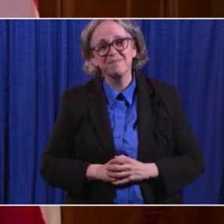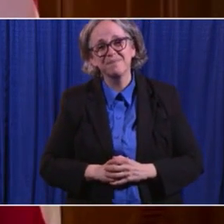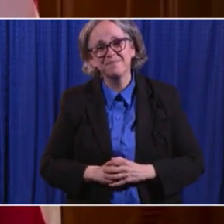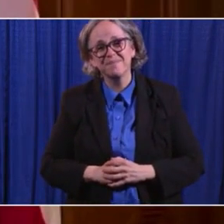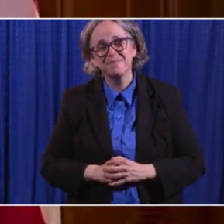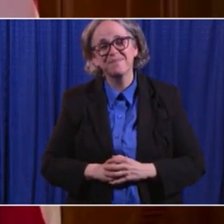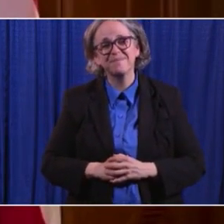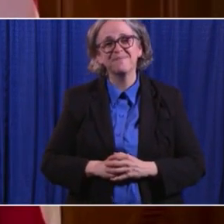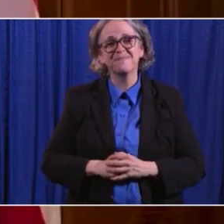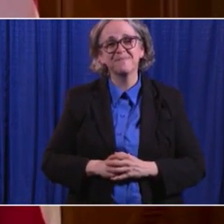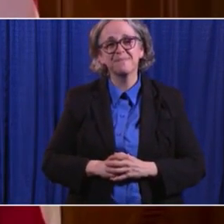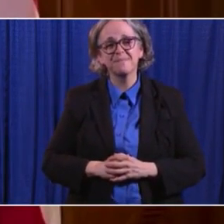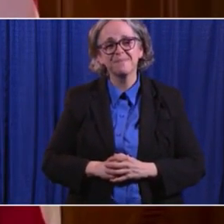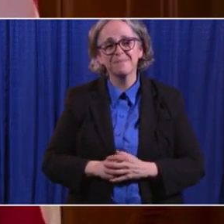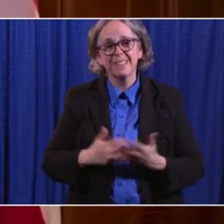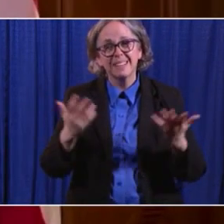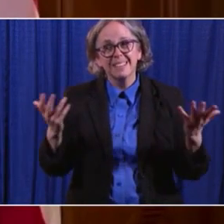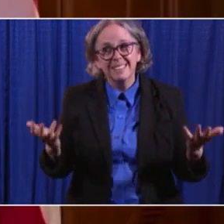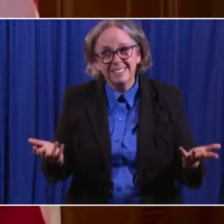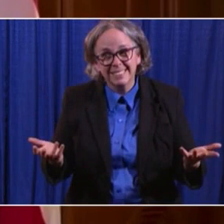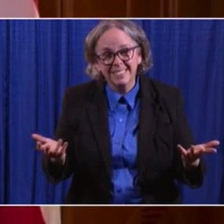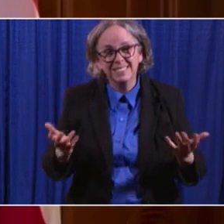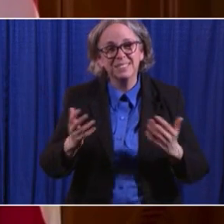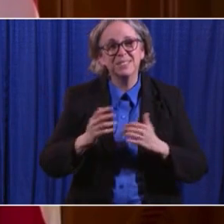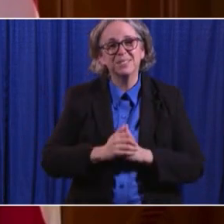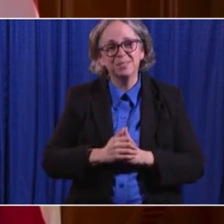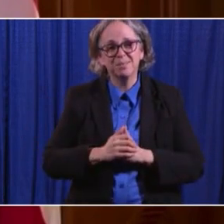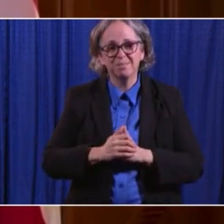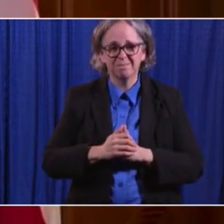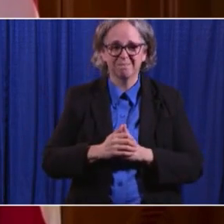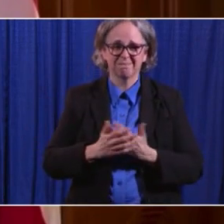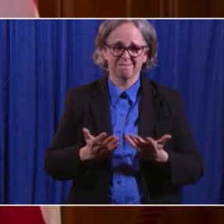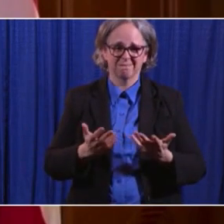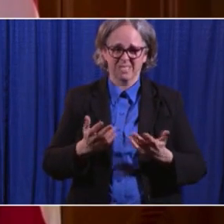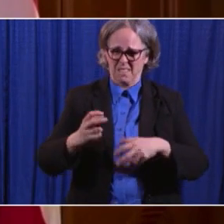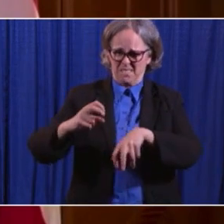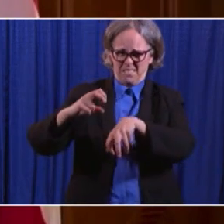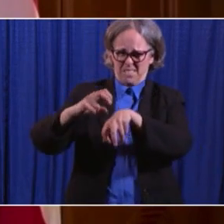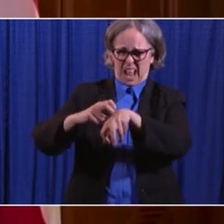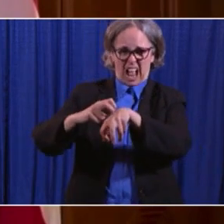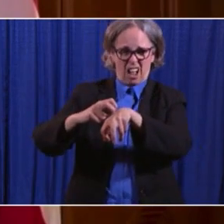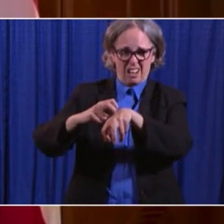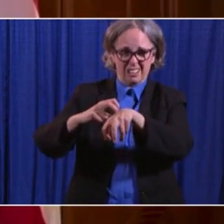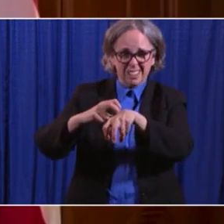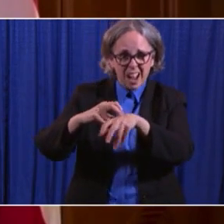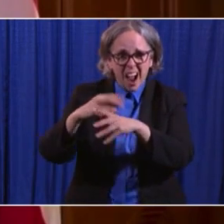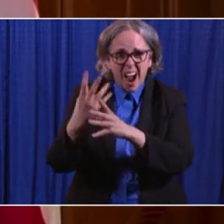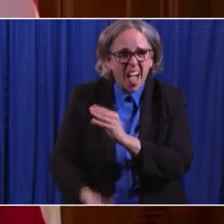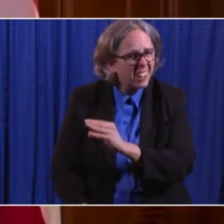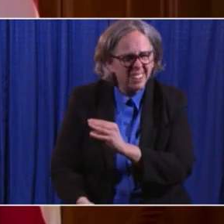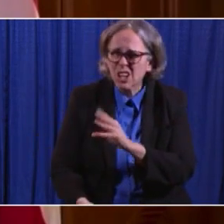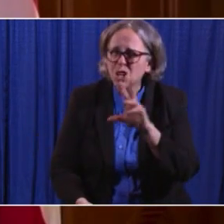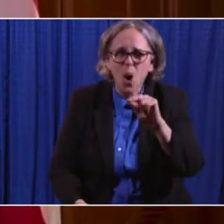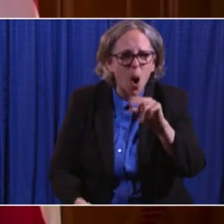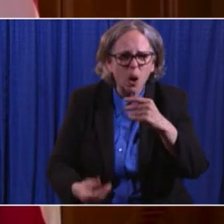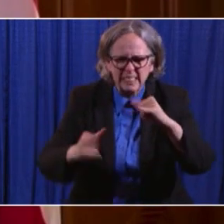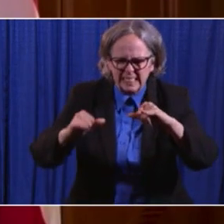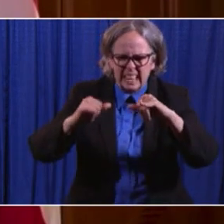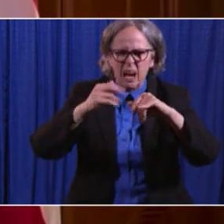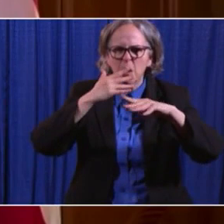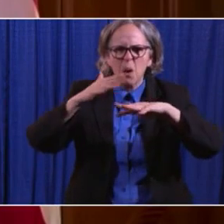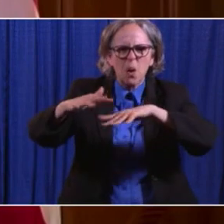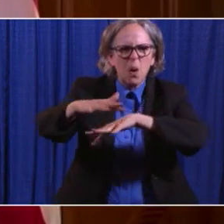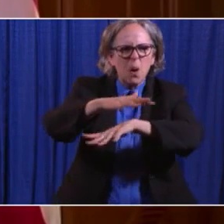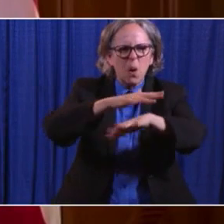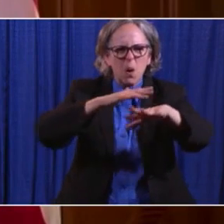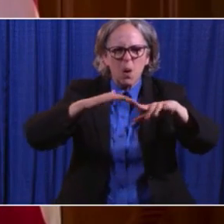understand that the virus is still out there. And, we're seeing an uptick, an increase